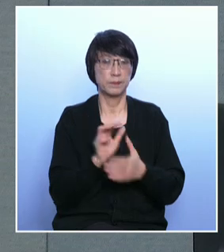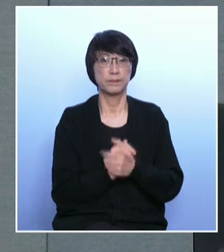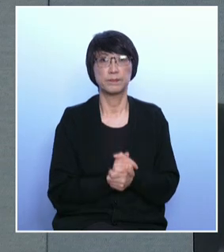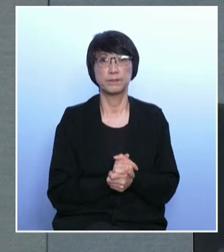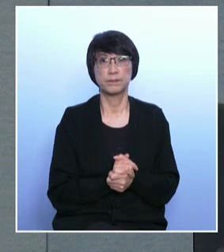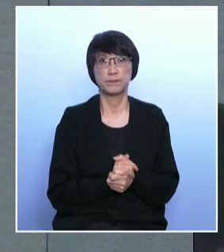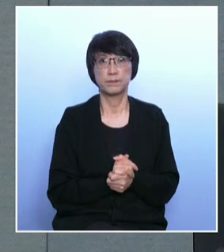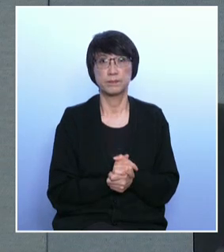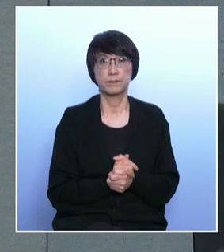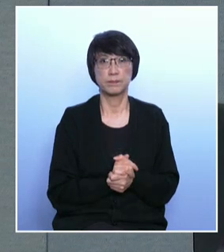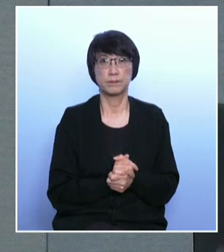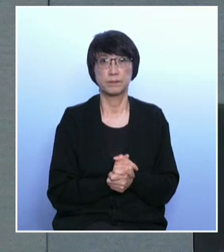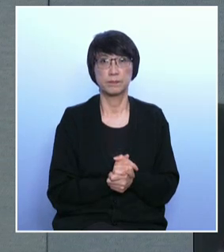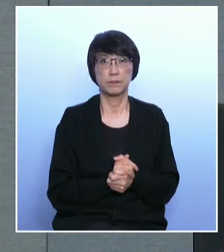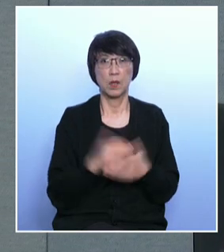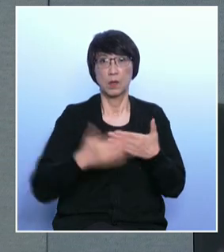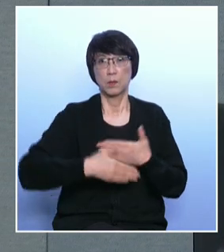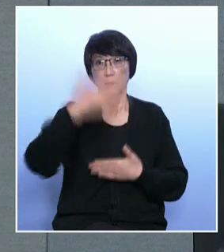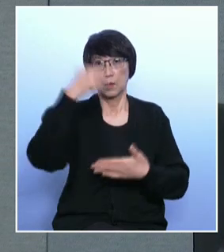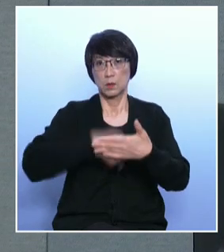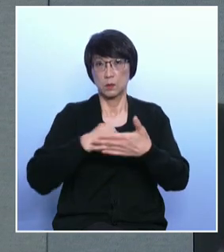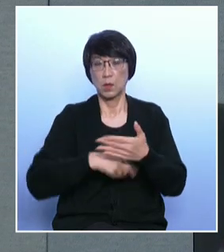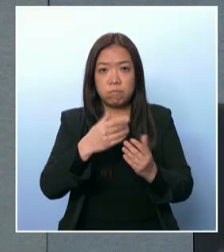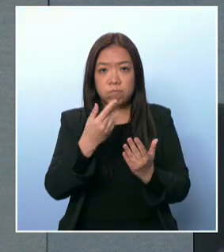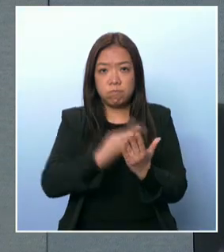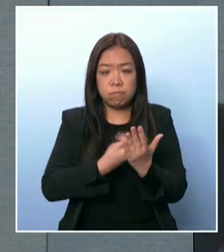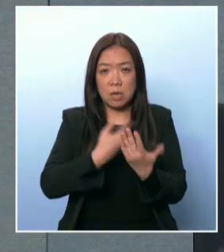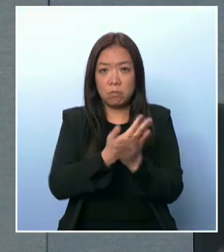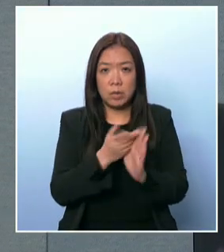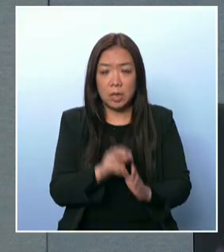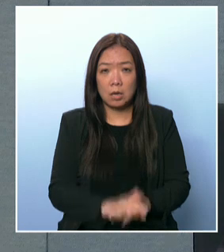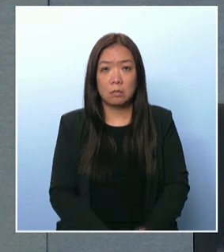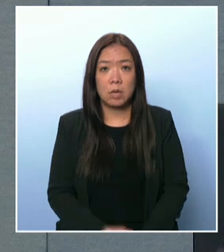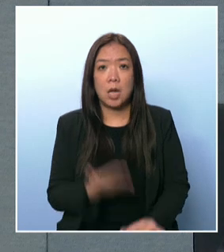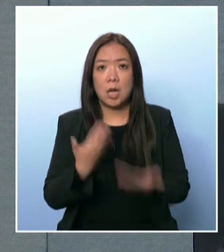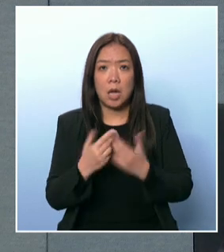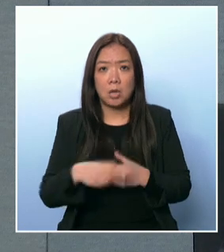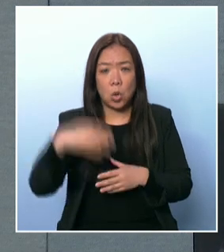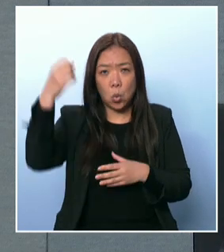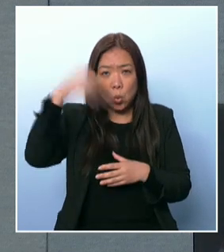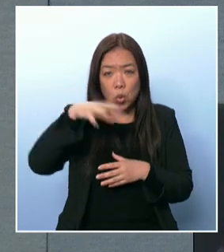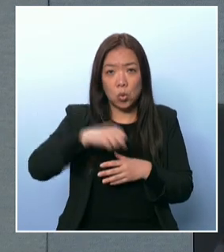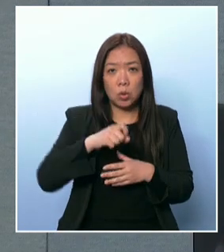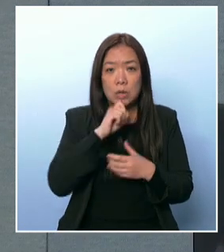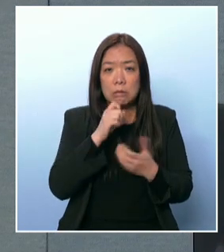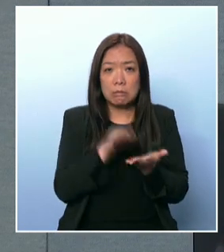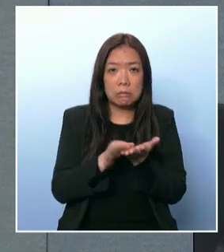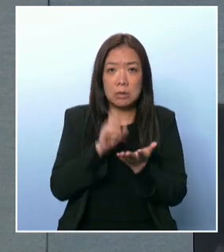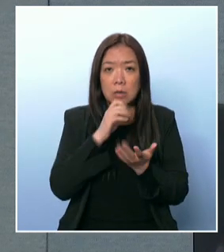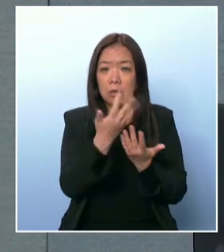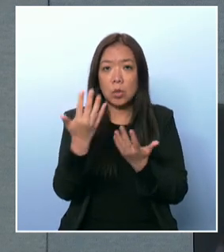We have to observe a lot of provisions in accordance with the building's ordinance, say the building setback, and so